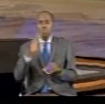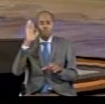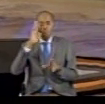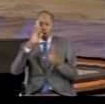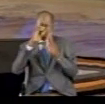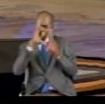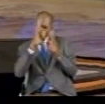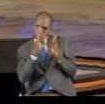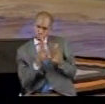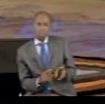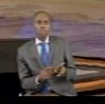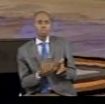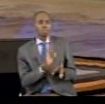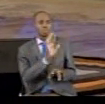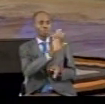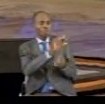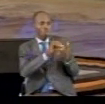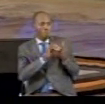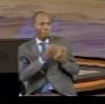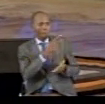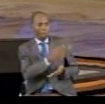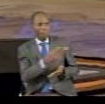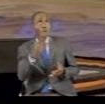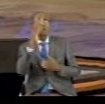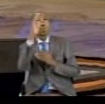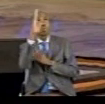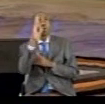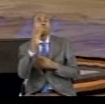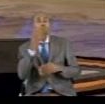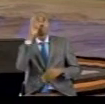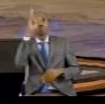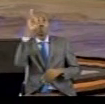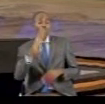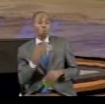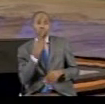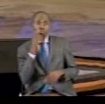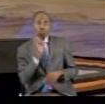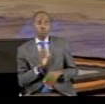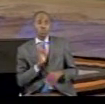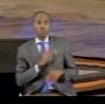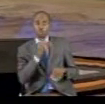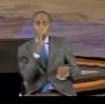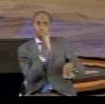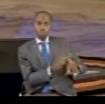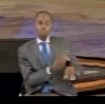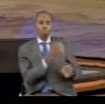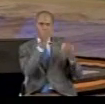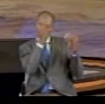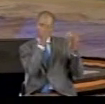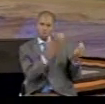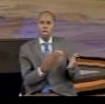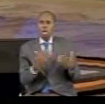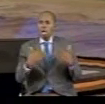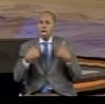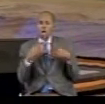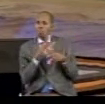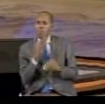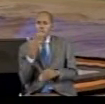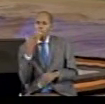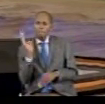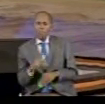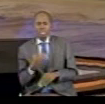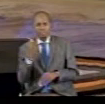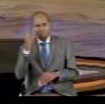property and their person. They had no intention of doing any evil to them. And therefore, there should be no